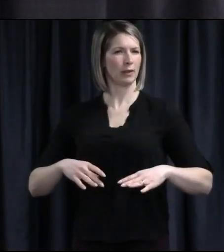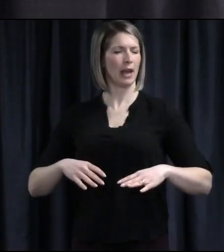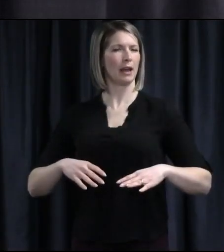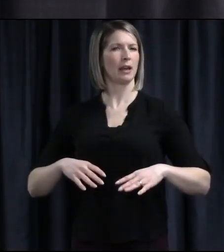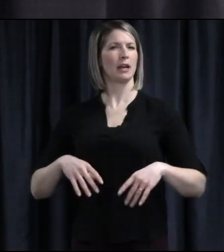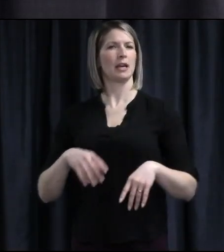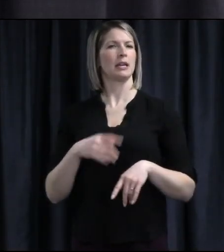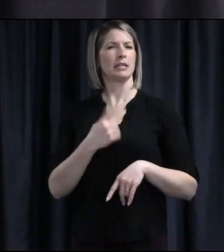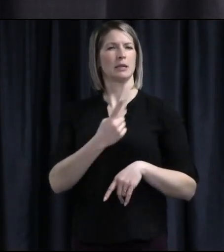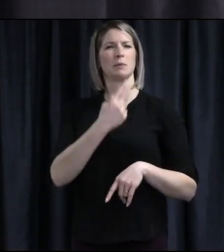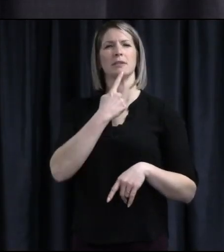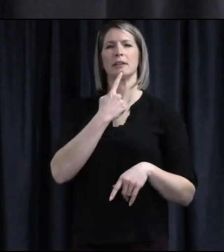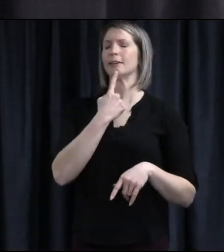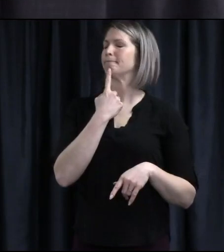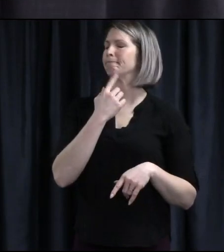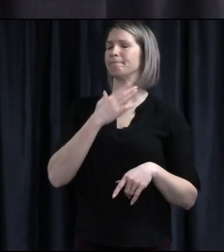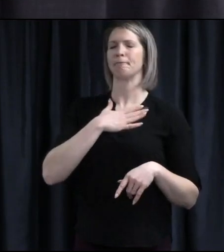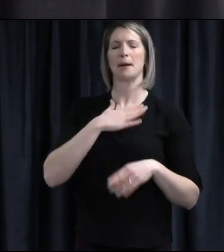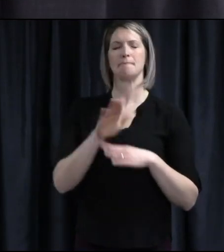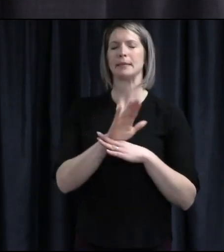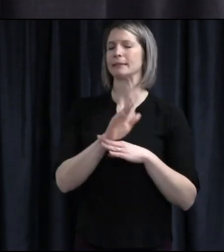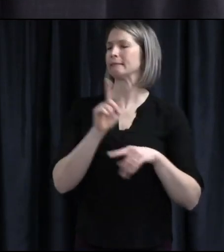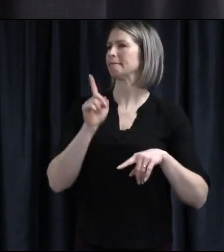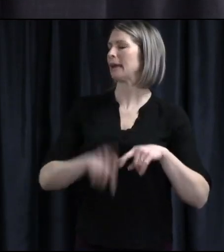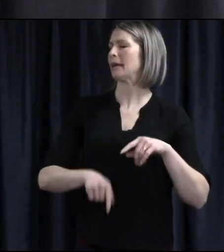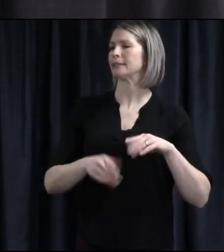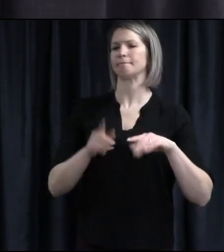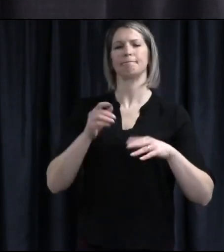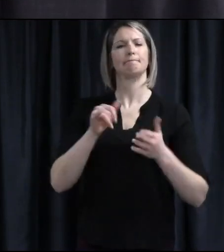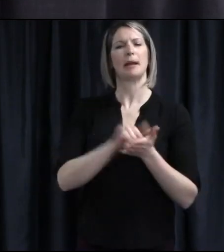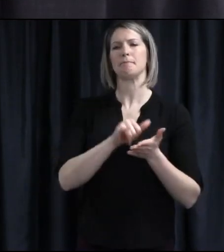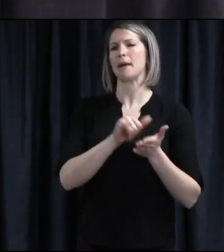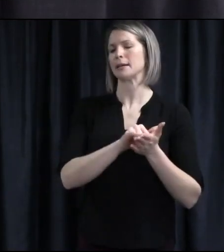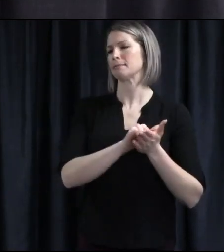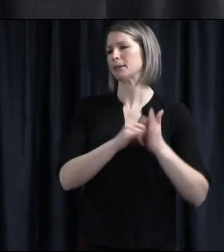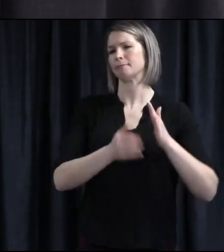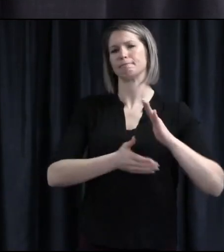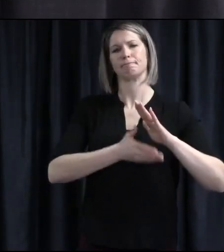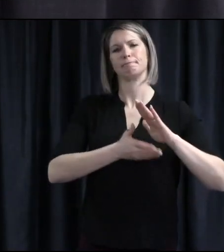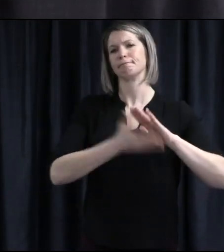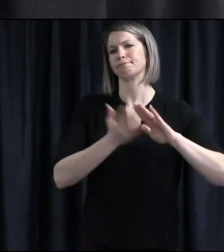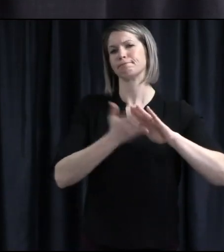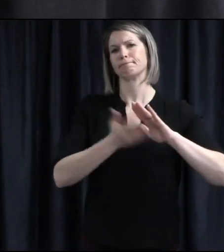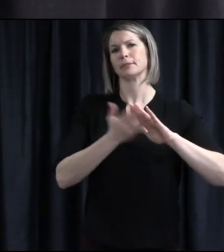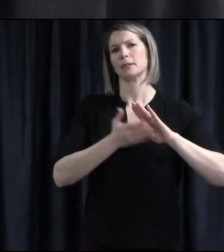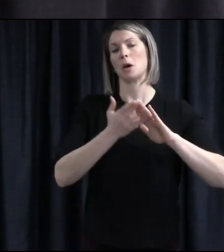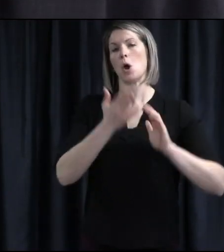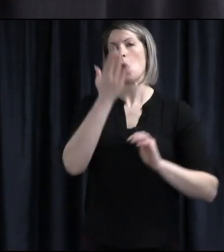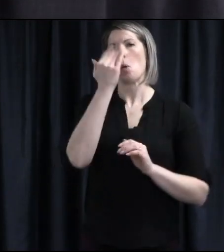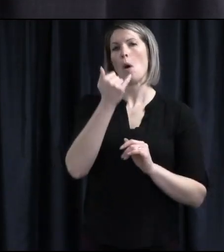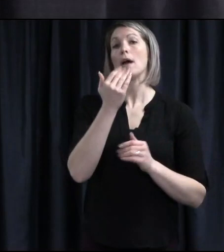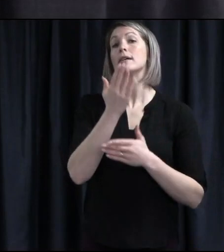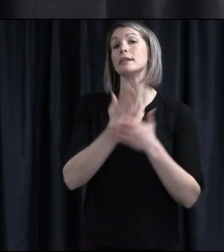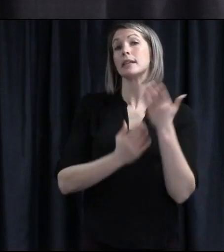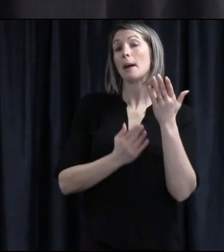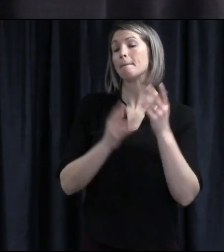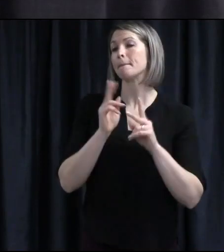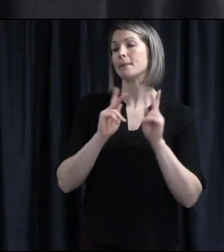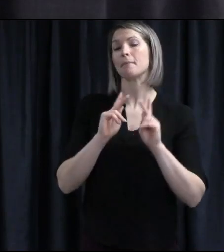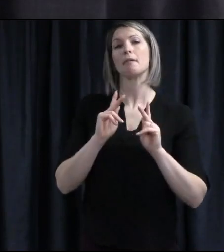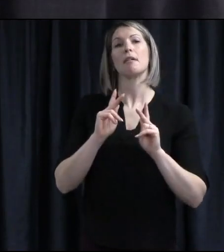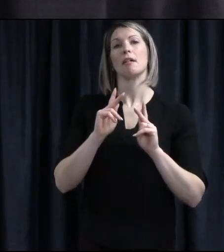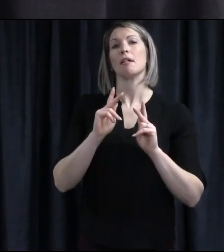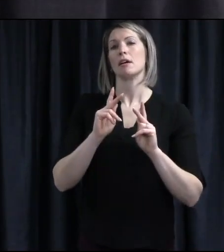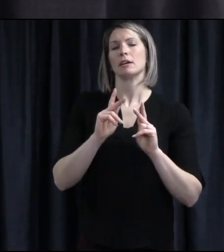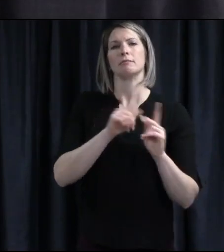business. Obviously, 14 days for people who are coming here to vacation would eat up most of, if not all of that vacation time.